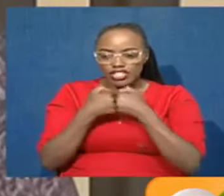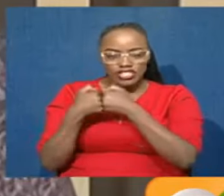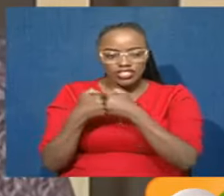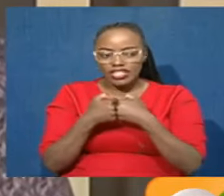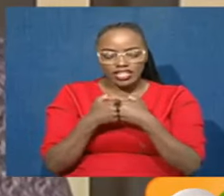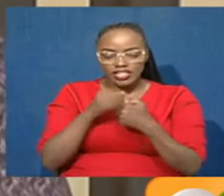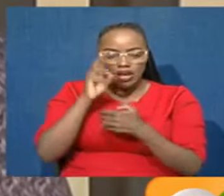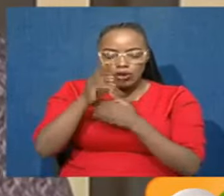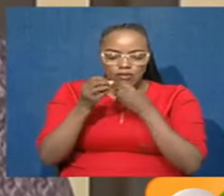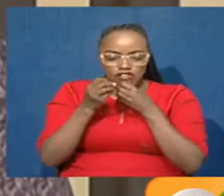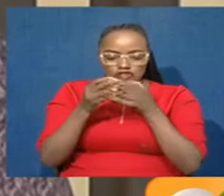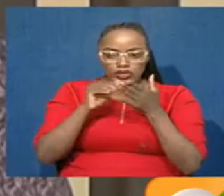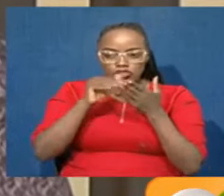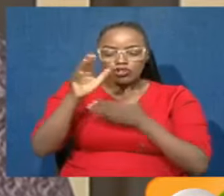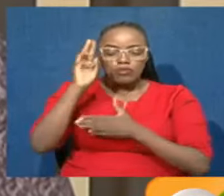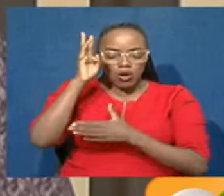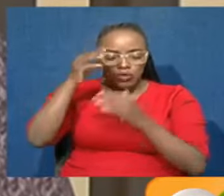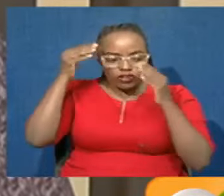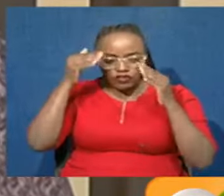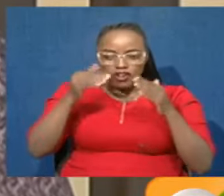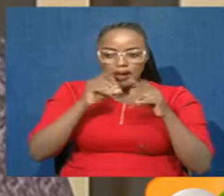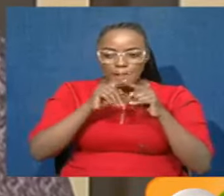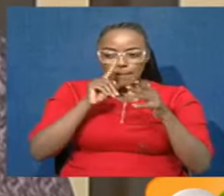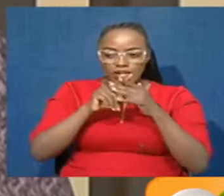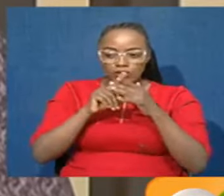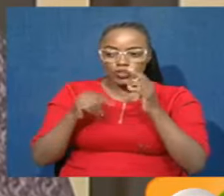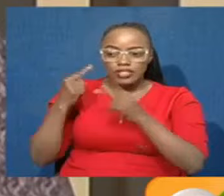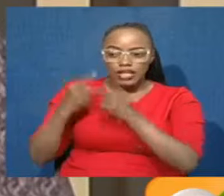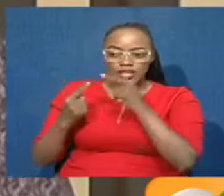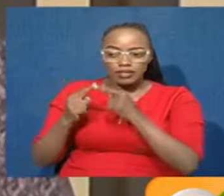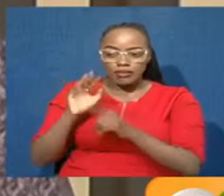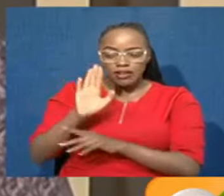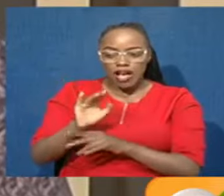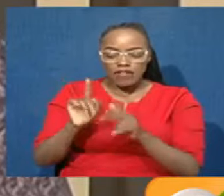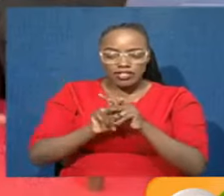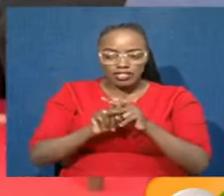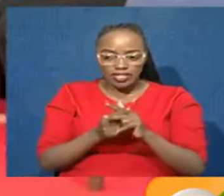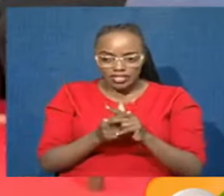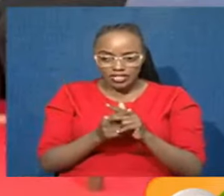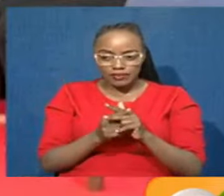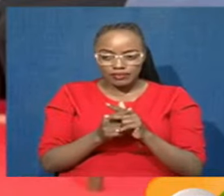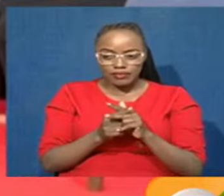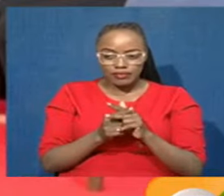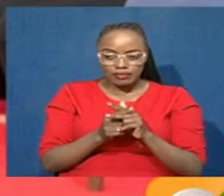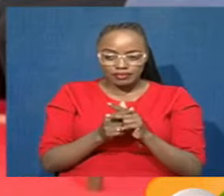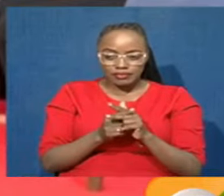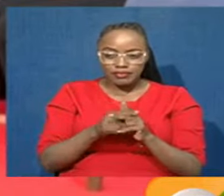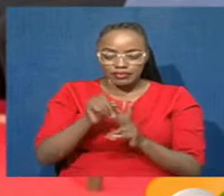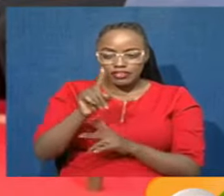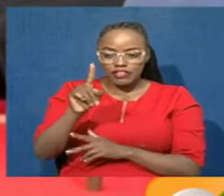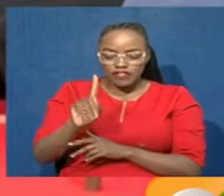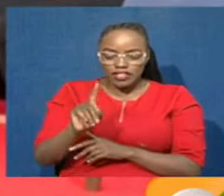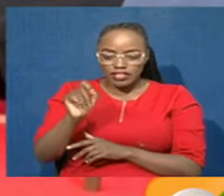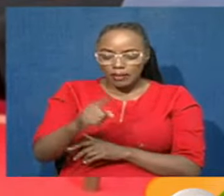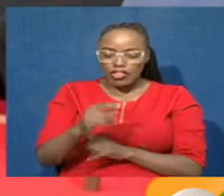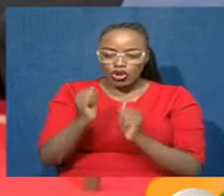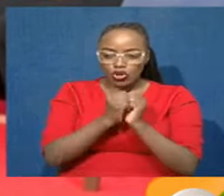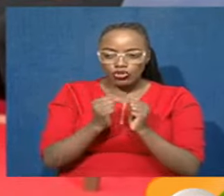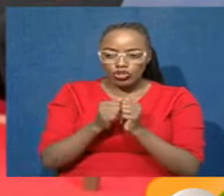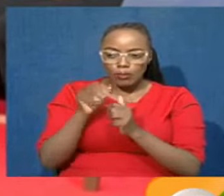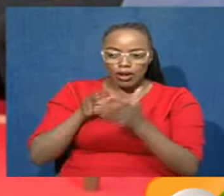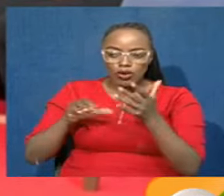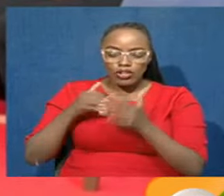we'll get to the details about that. But Hazel, what has been your experience? Because starting off on the 1st of October, there was still confusion about